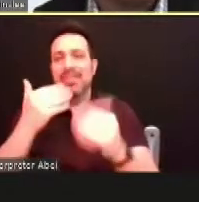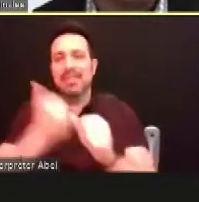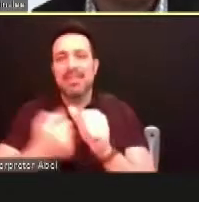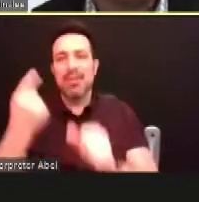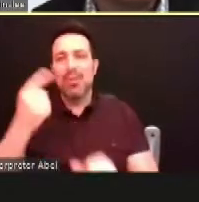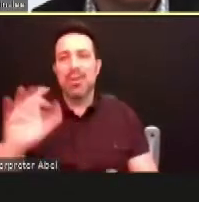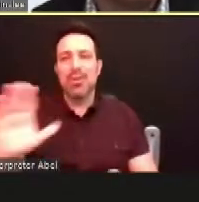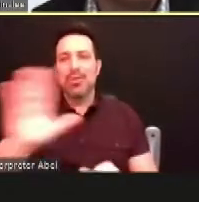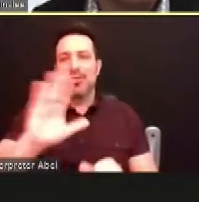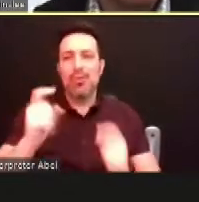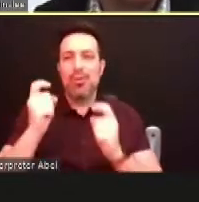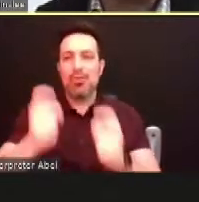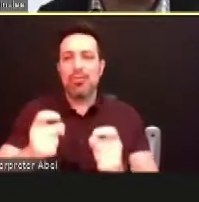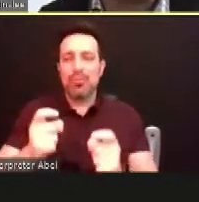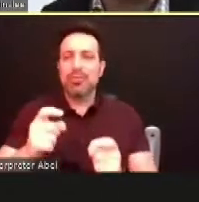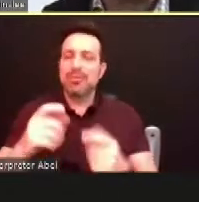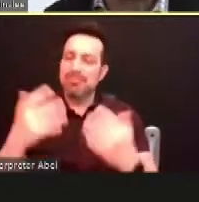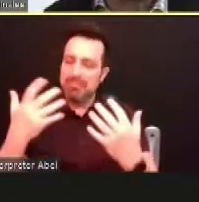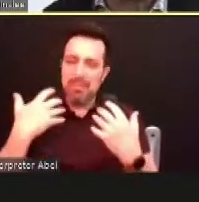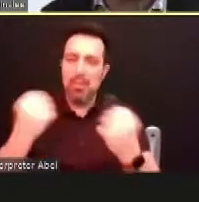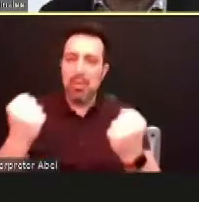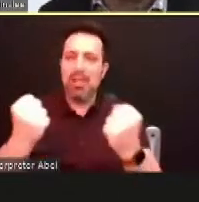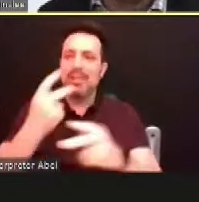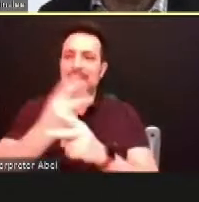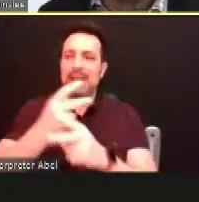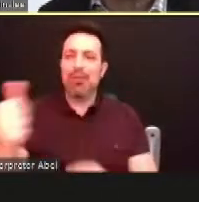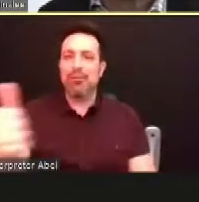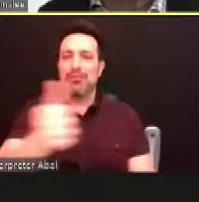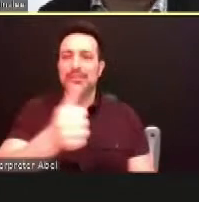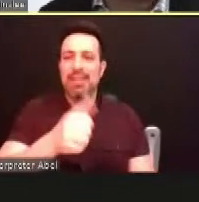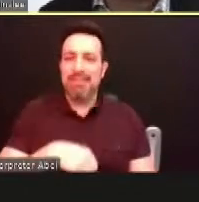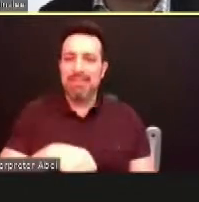your contribution. Please be well. Take care of yourself.